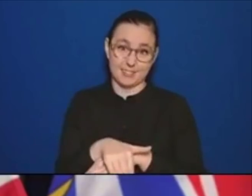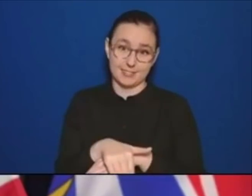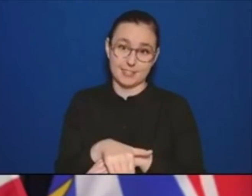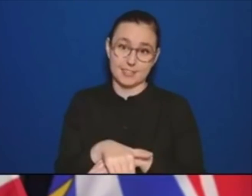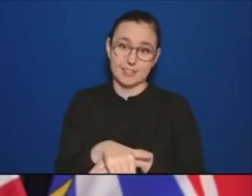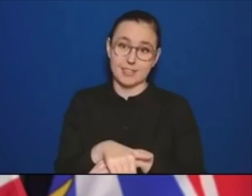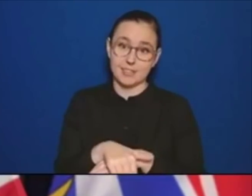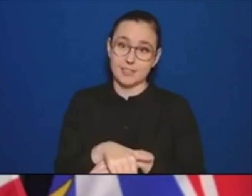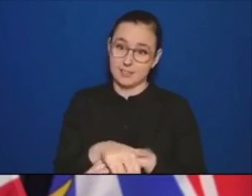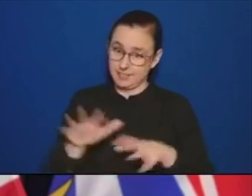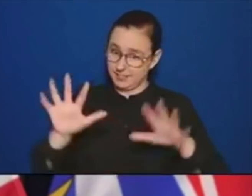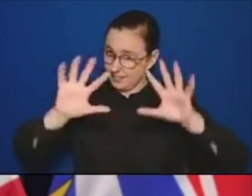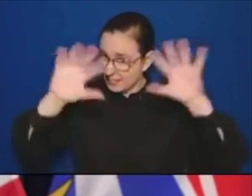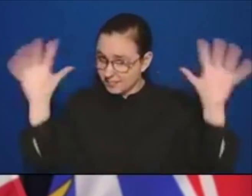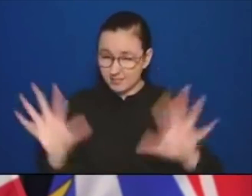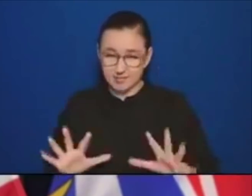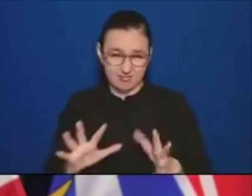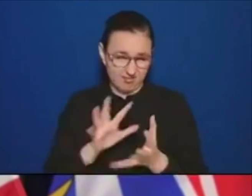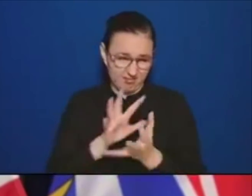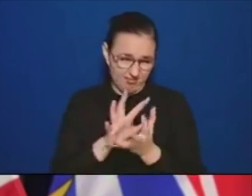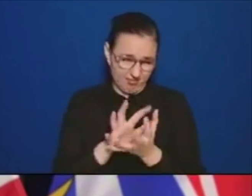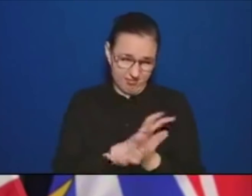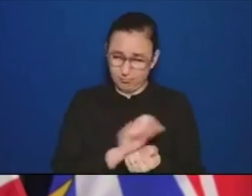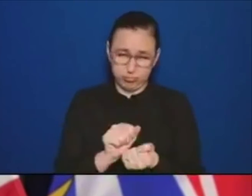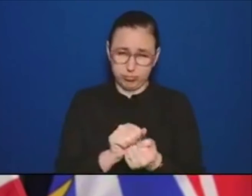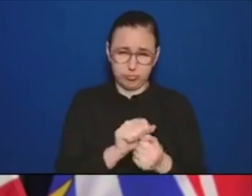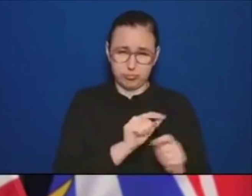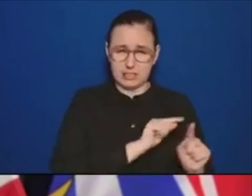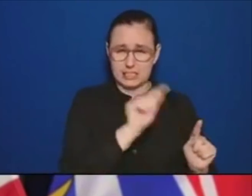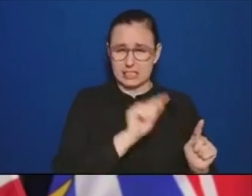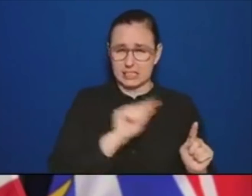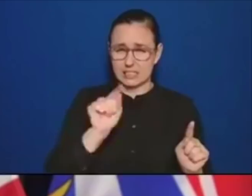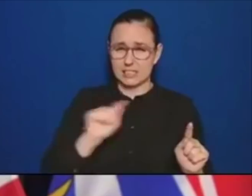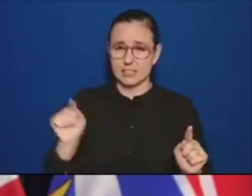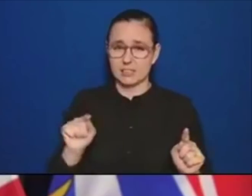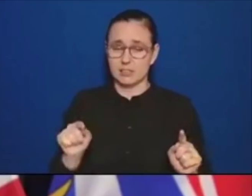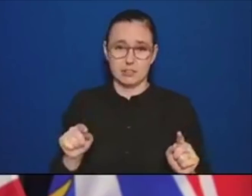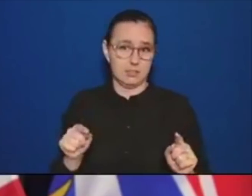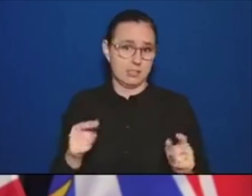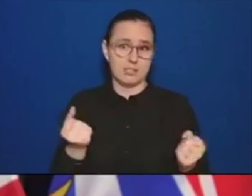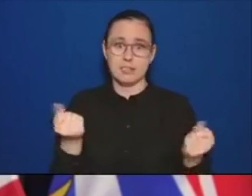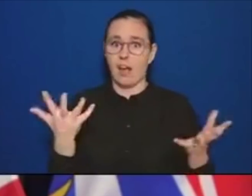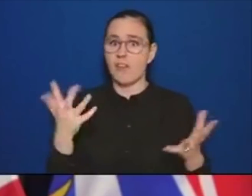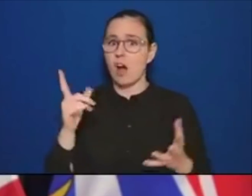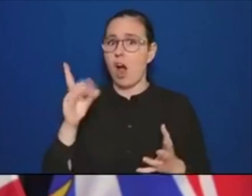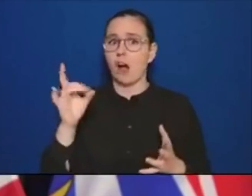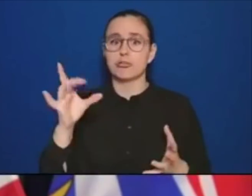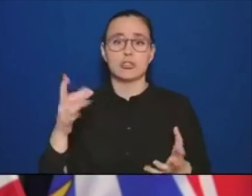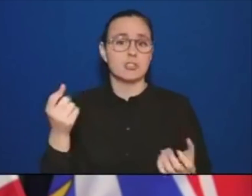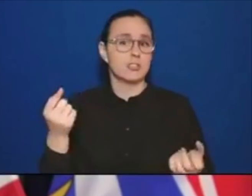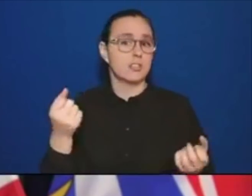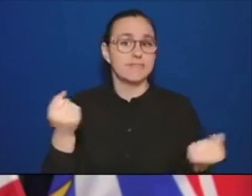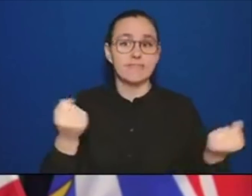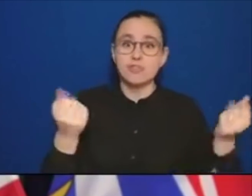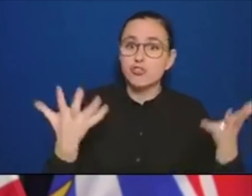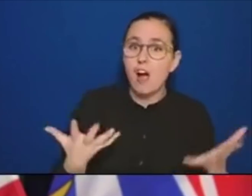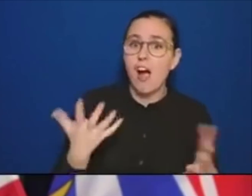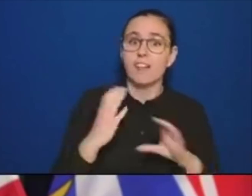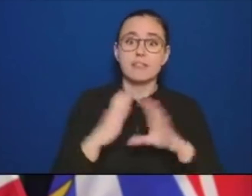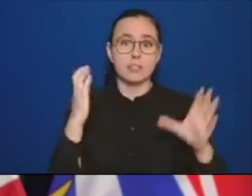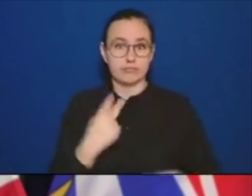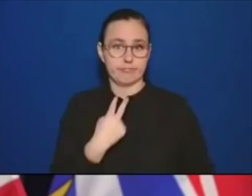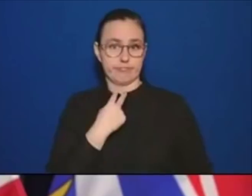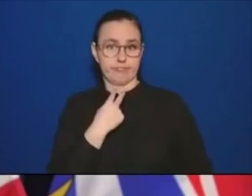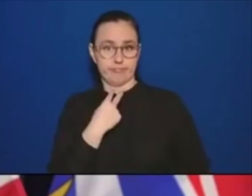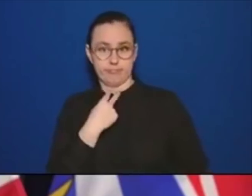damaged so much infrastructure, there were several hundred truck drivers essentially trapped throughout the southern interior part of the province, and